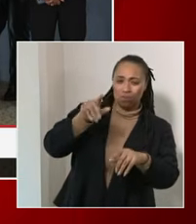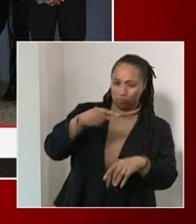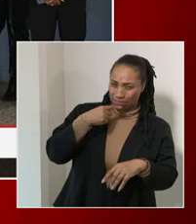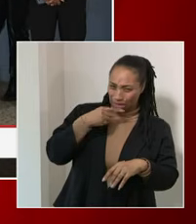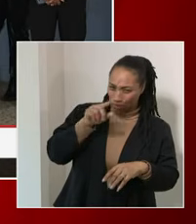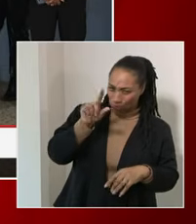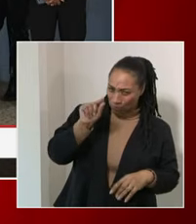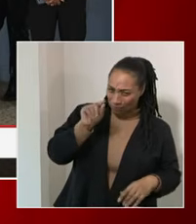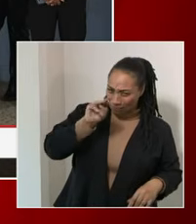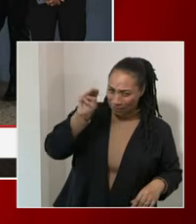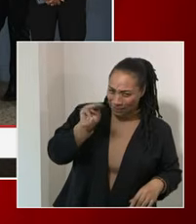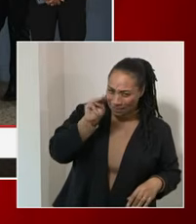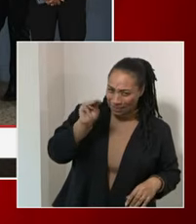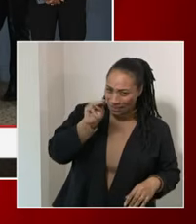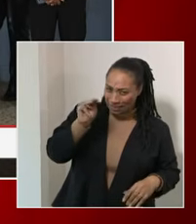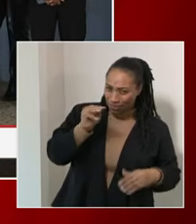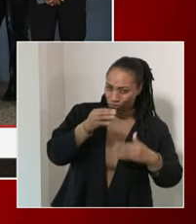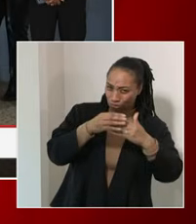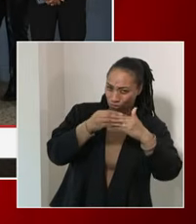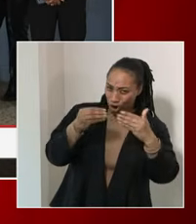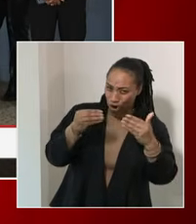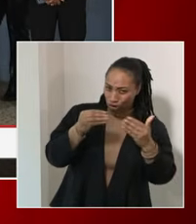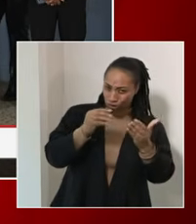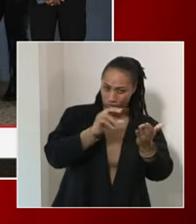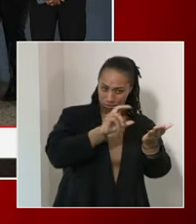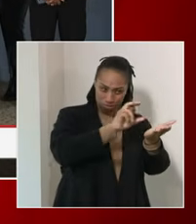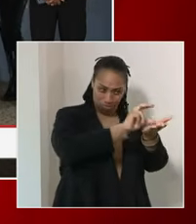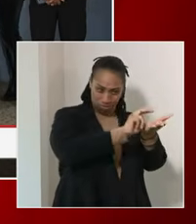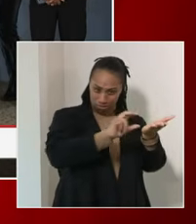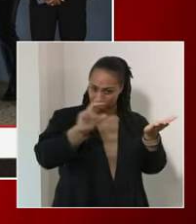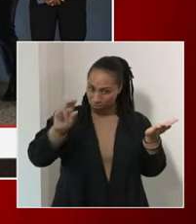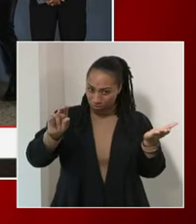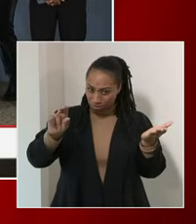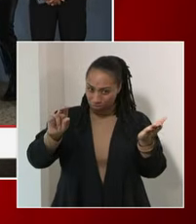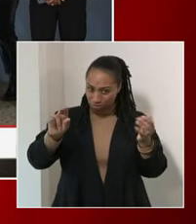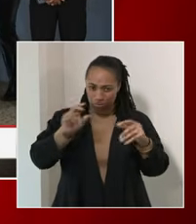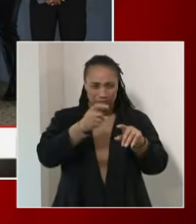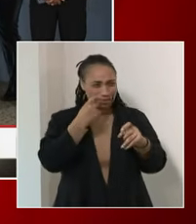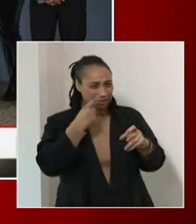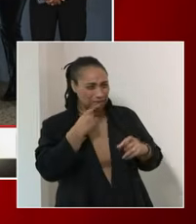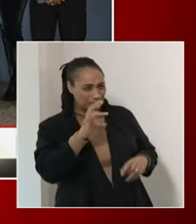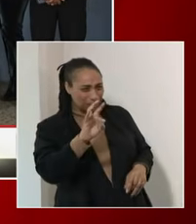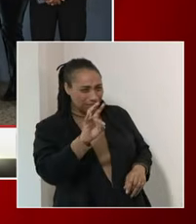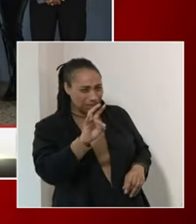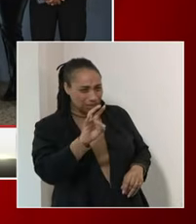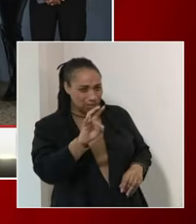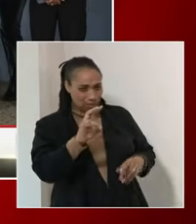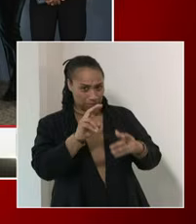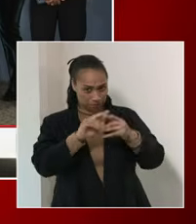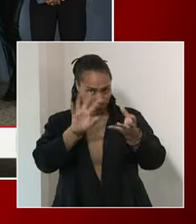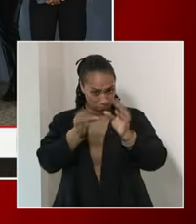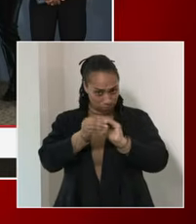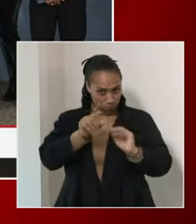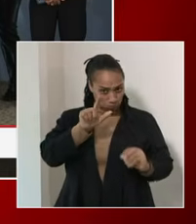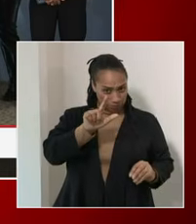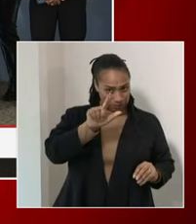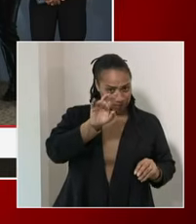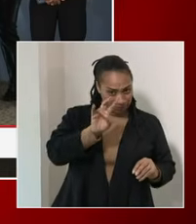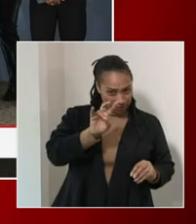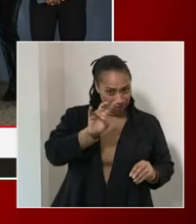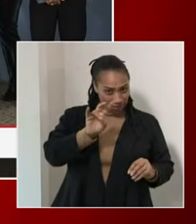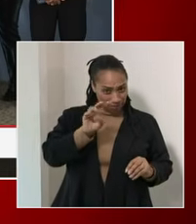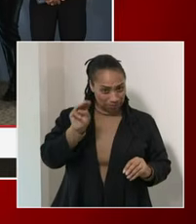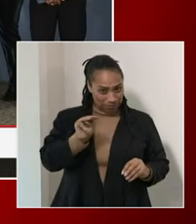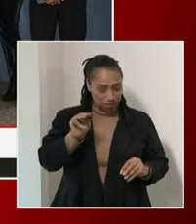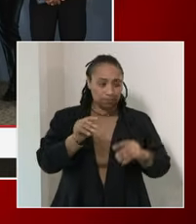had budgeted 7. Does that mean so far you've spent 27 million? No, it doesn't. Can you give a dollar amount? Do you have a dollar? No,